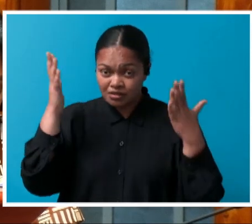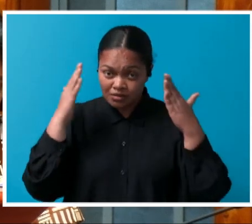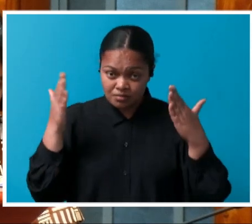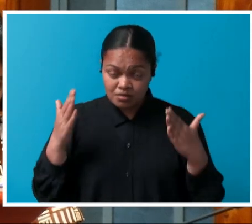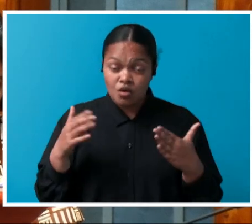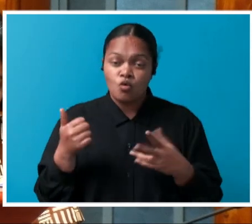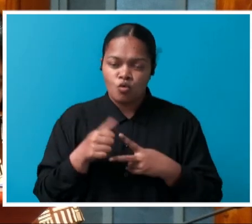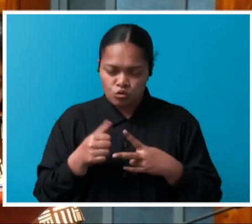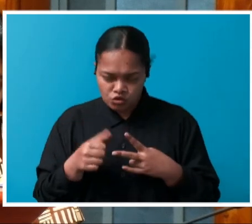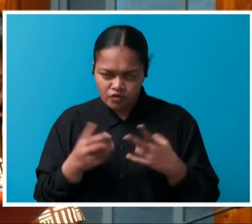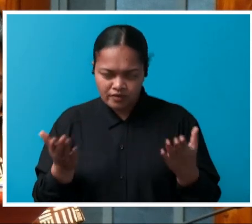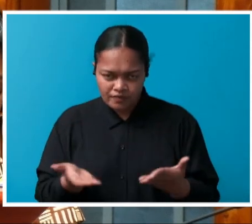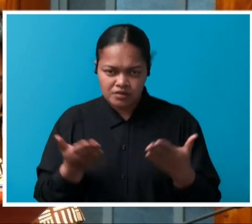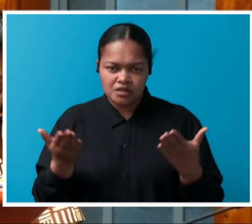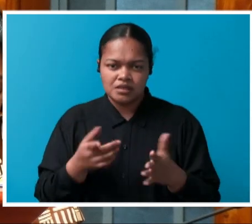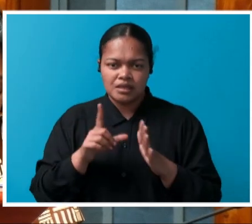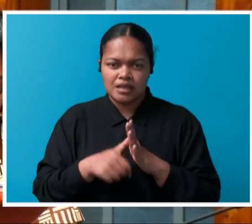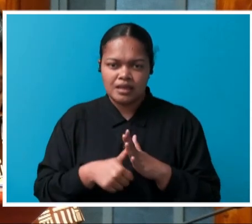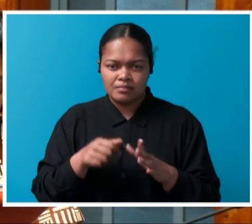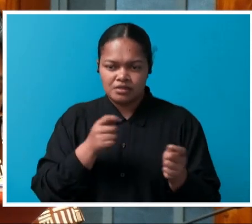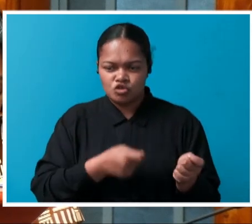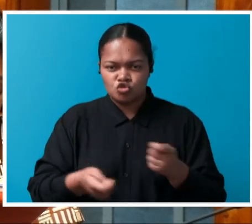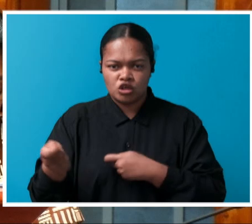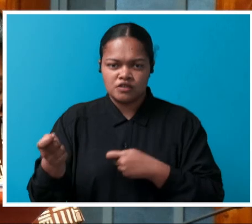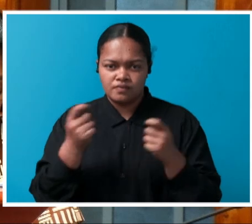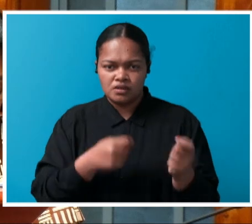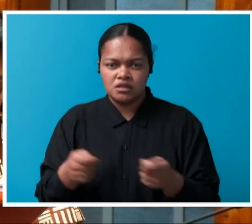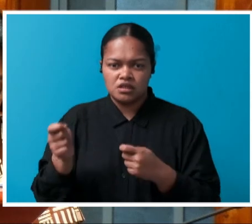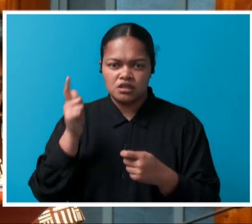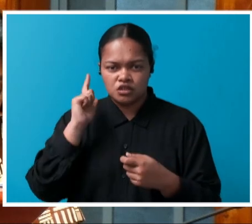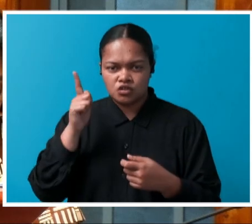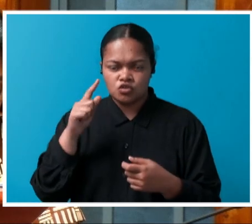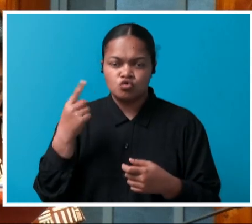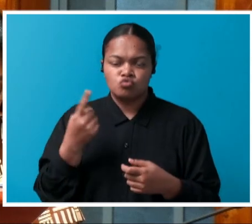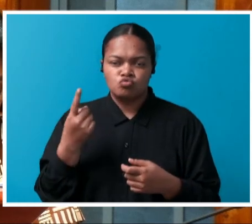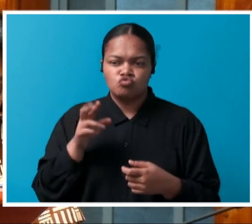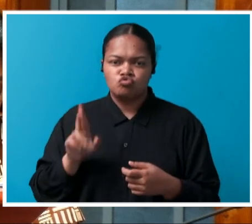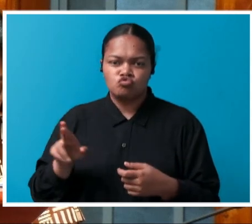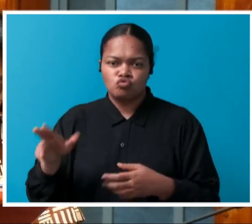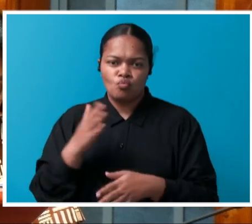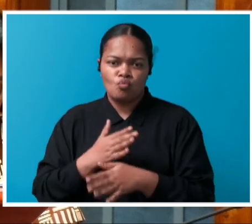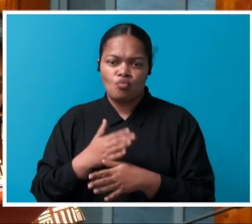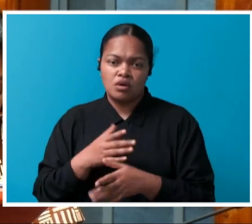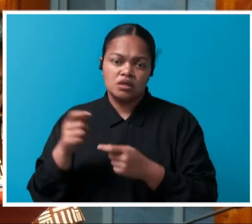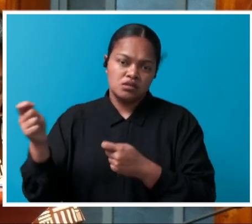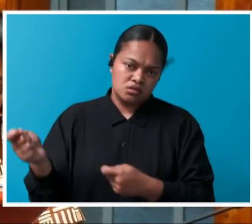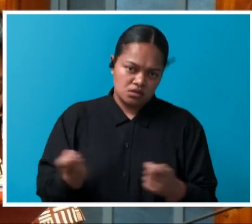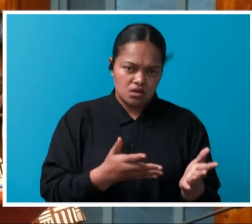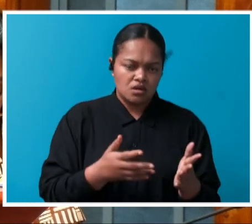also emphasizing the timely transfer of teachers to allow for those serving in rural areas to be transferred to urban